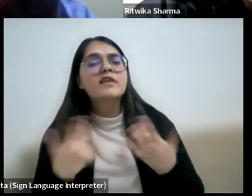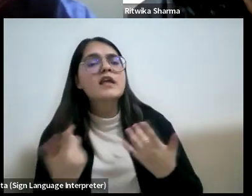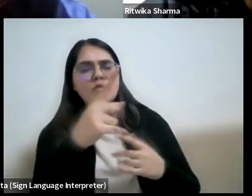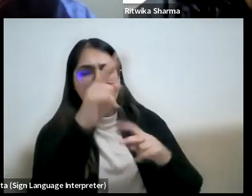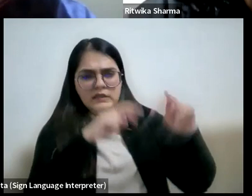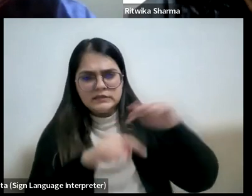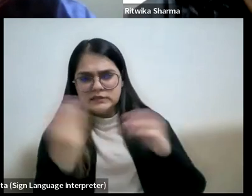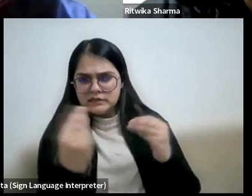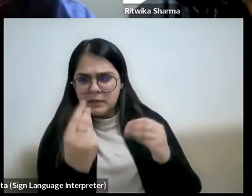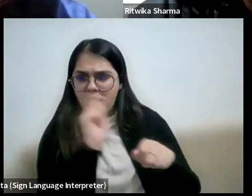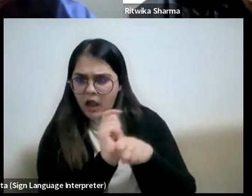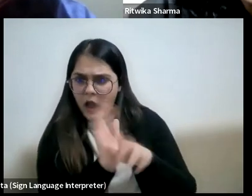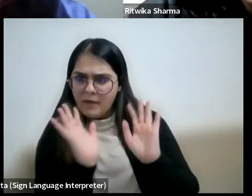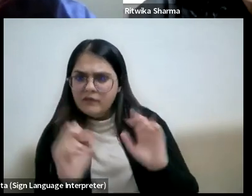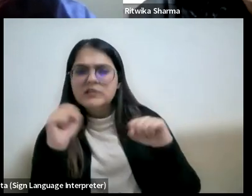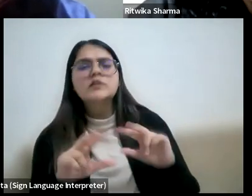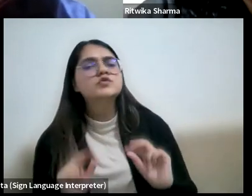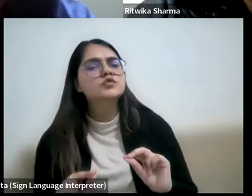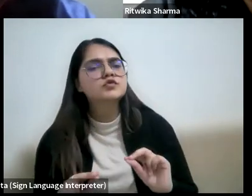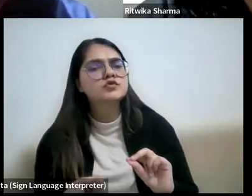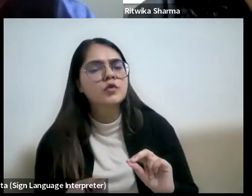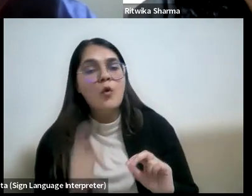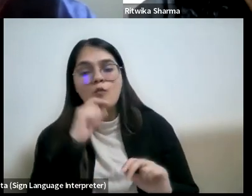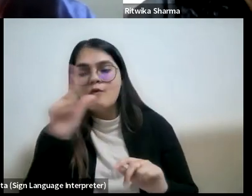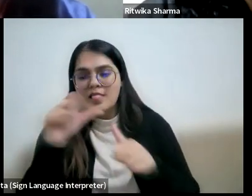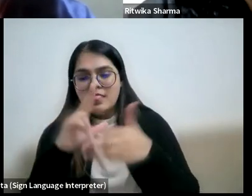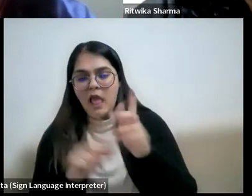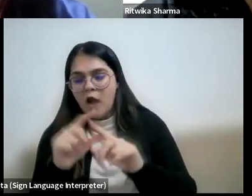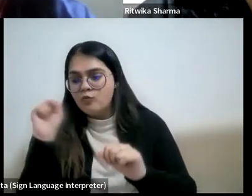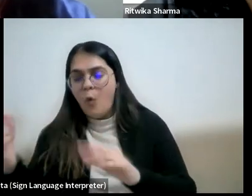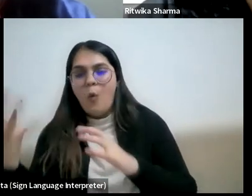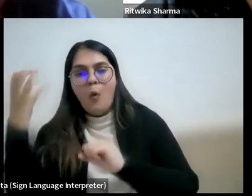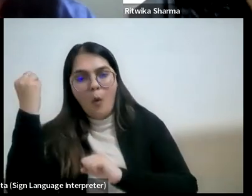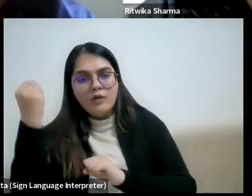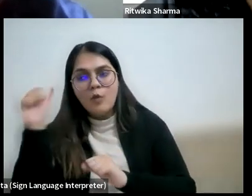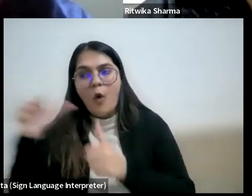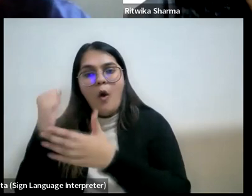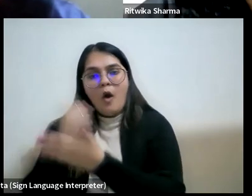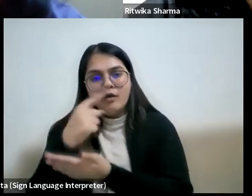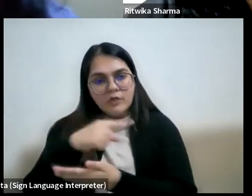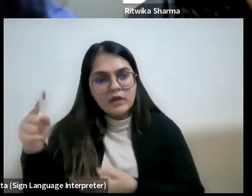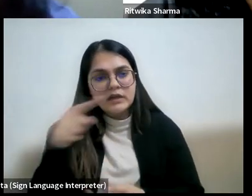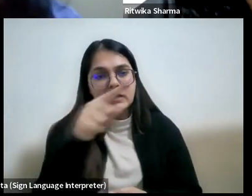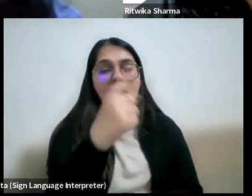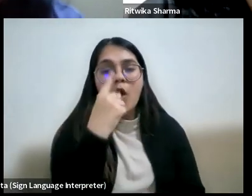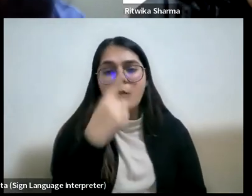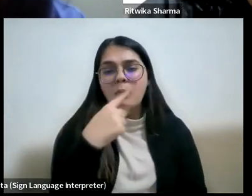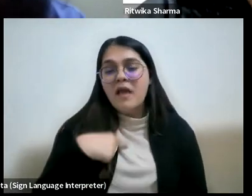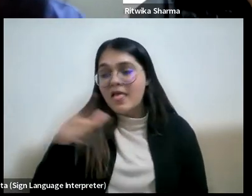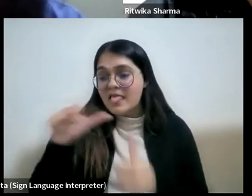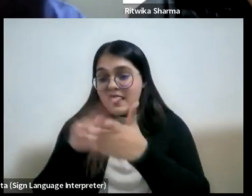on the specific question of land ownership and otherization? So I had not thought about land